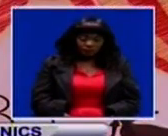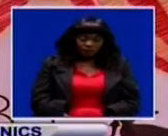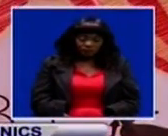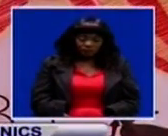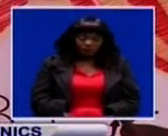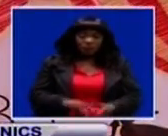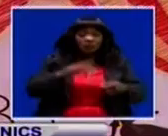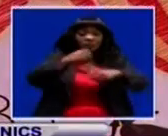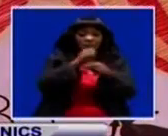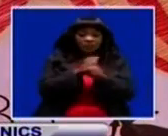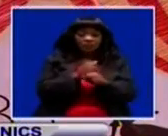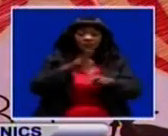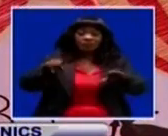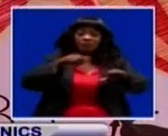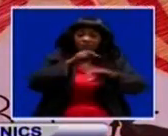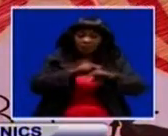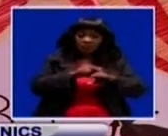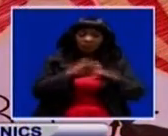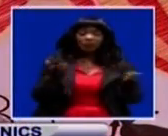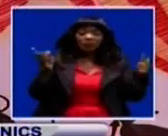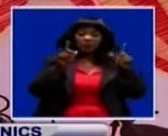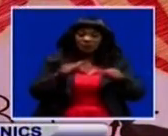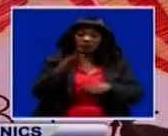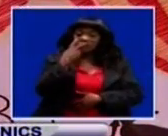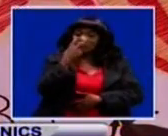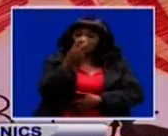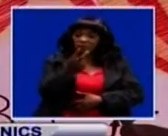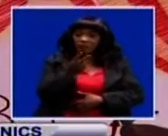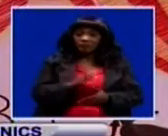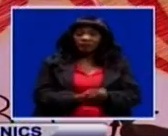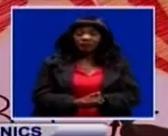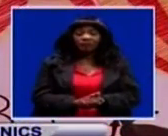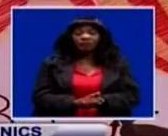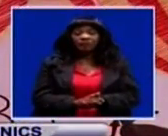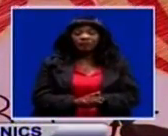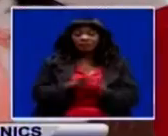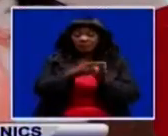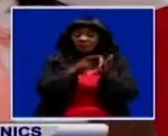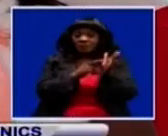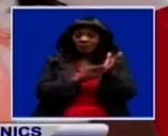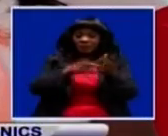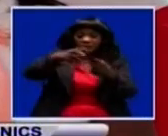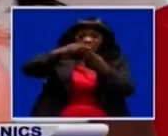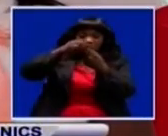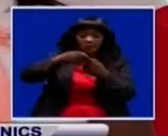as a nation. And when we see Lulu coming up with this idea of exploiting